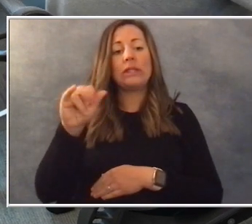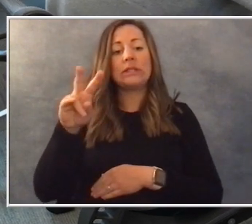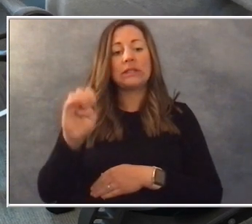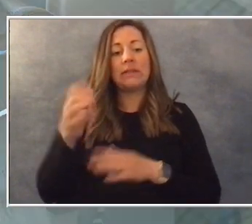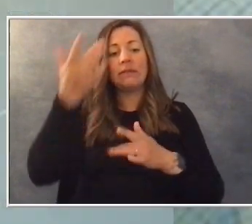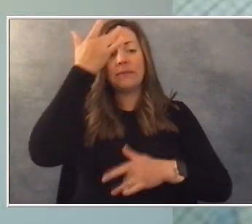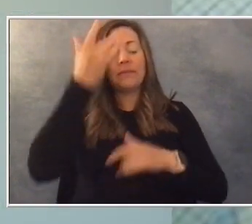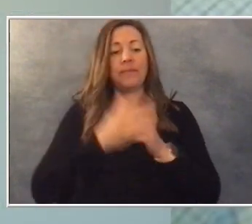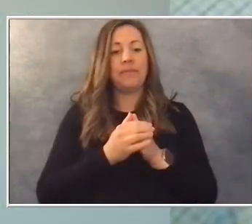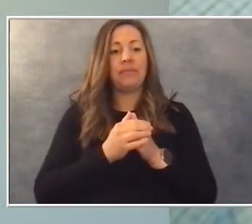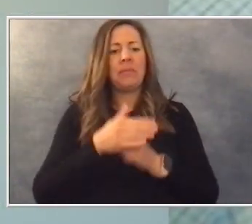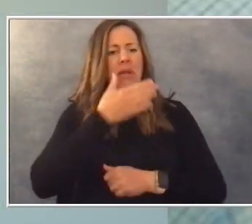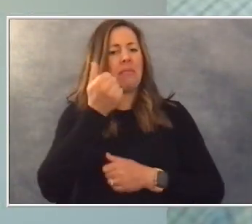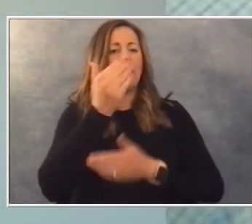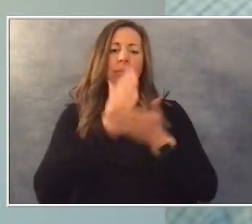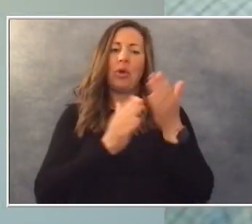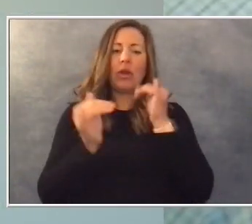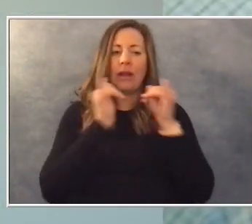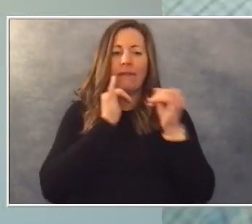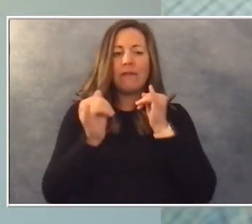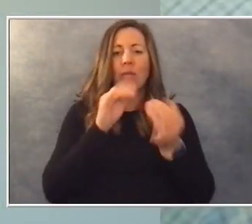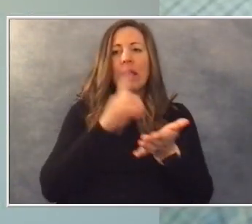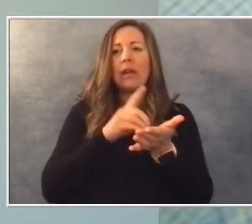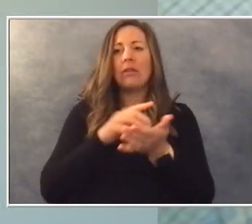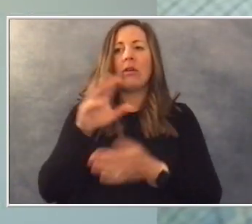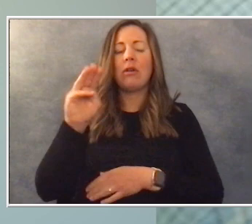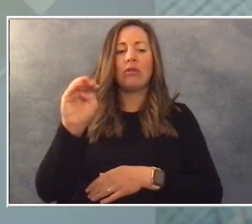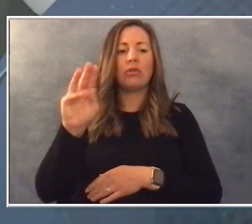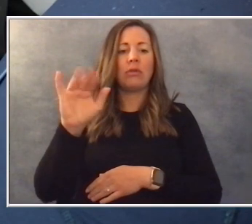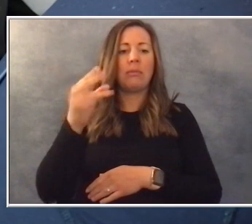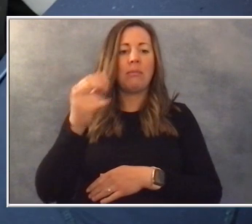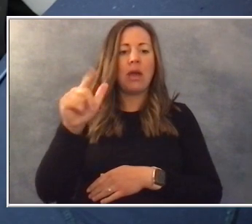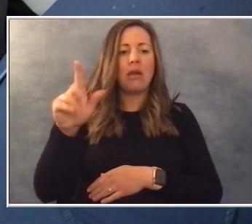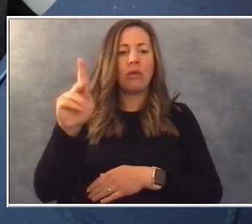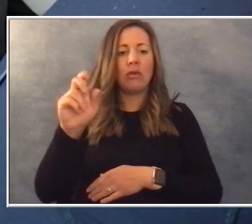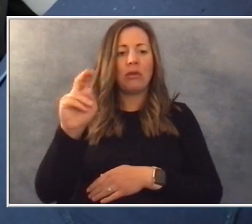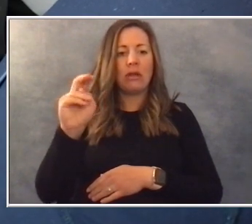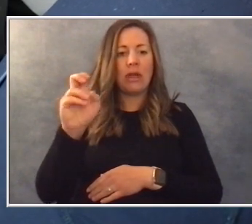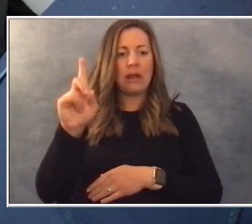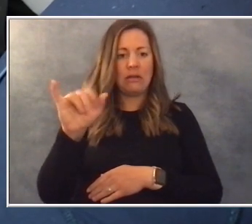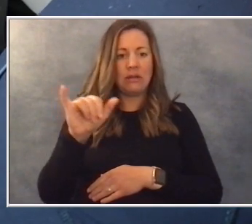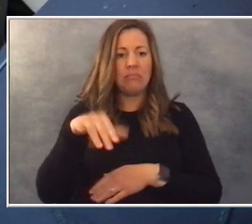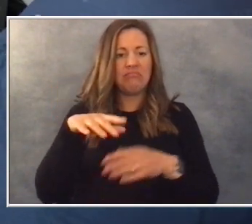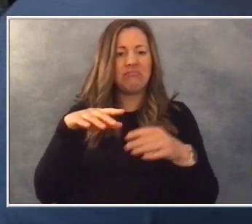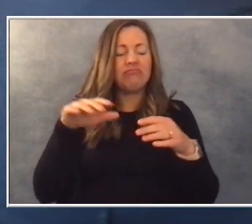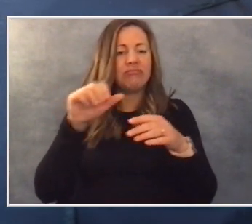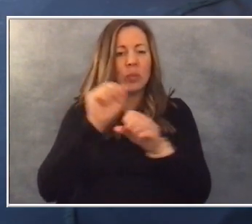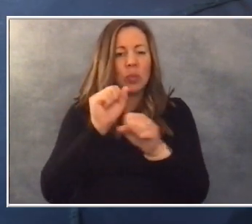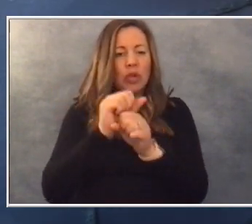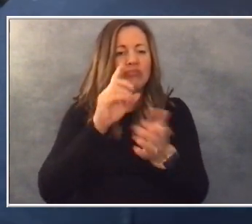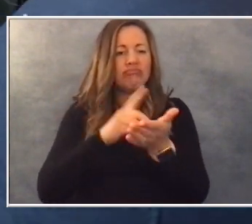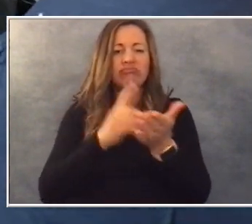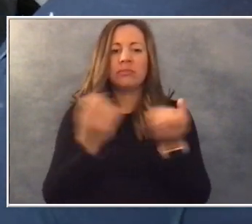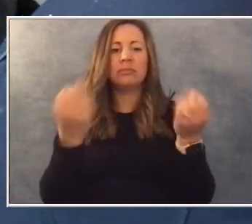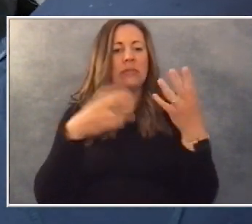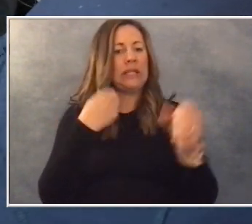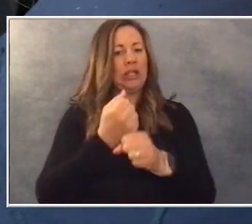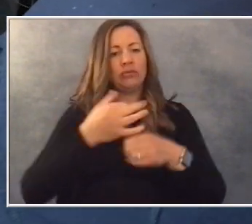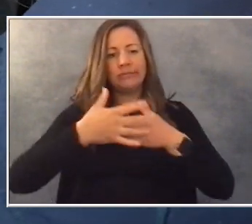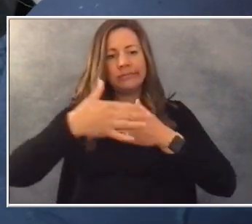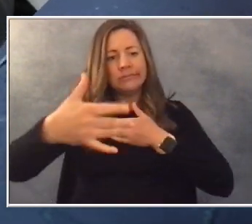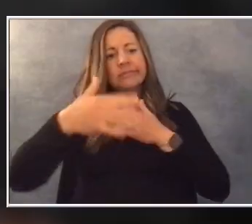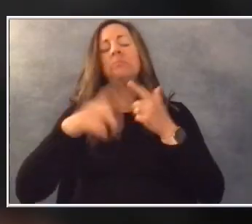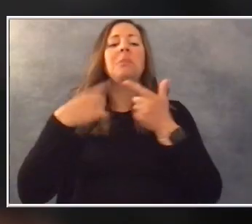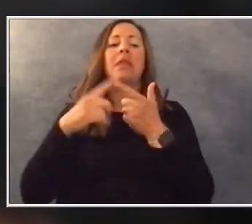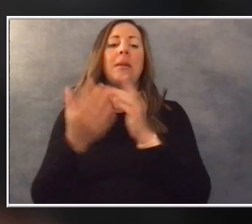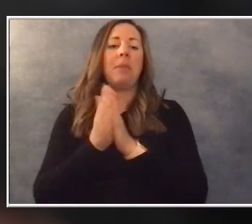Michael Kennedy, who practiced medicine for decades before becoming a professor here at KU Med, is when you ask a question,